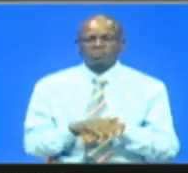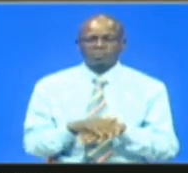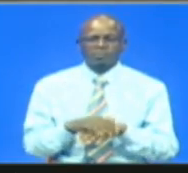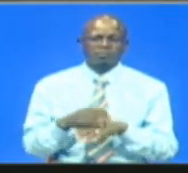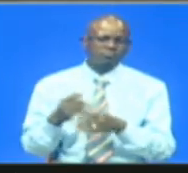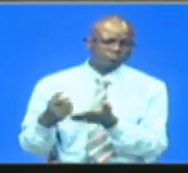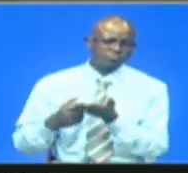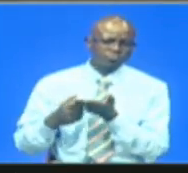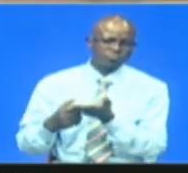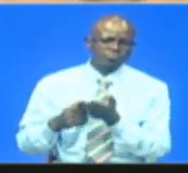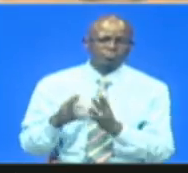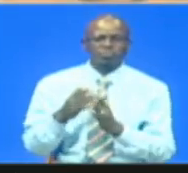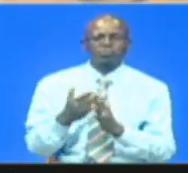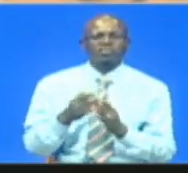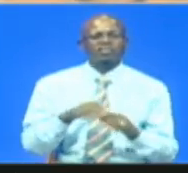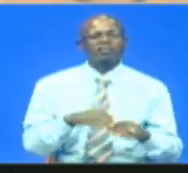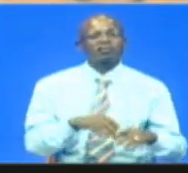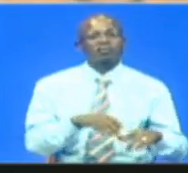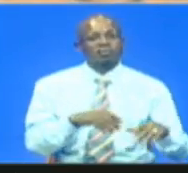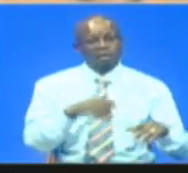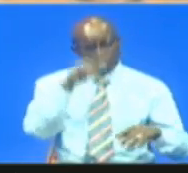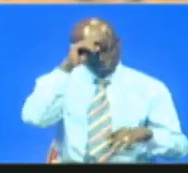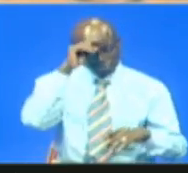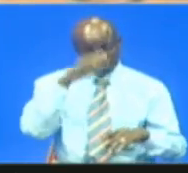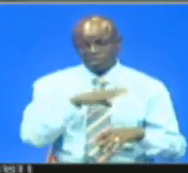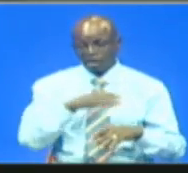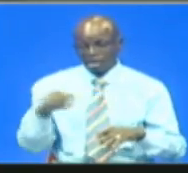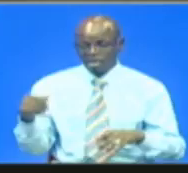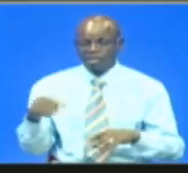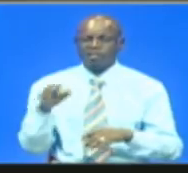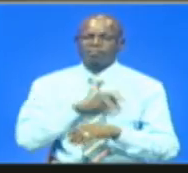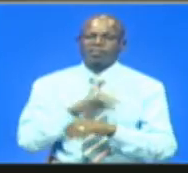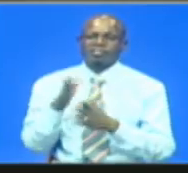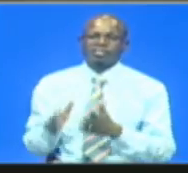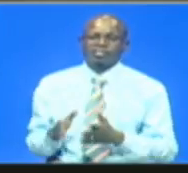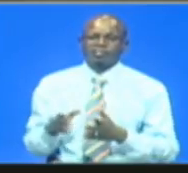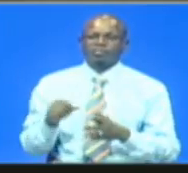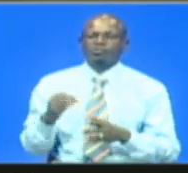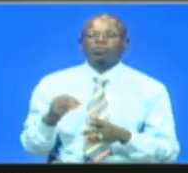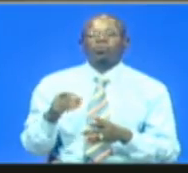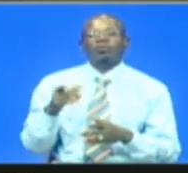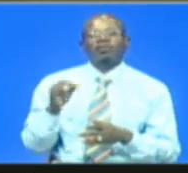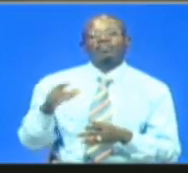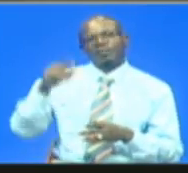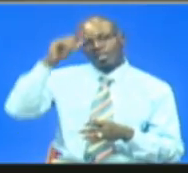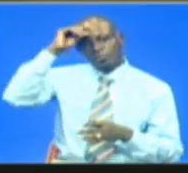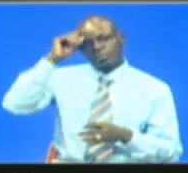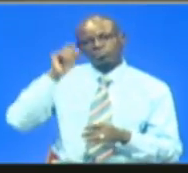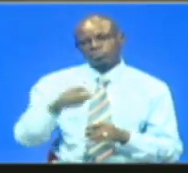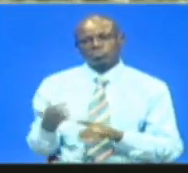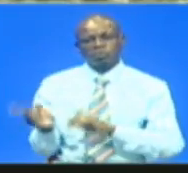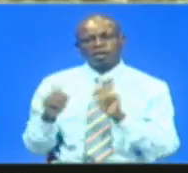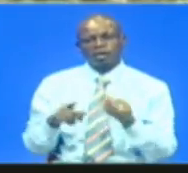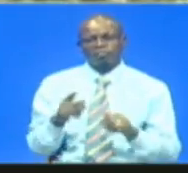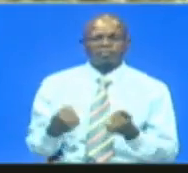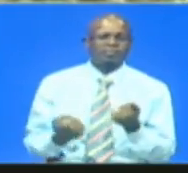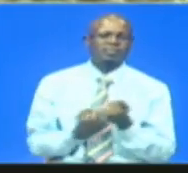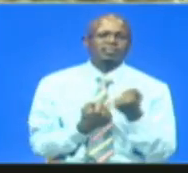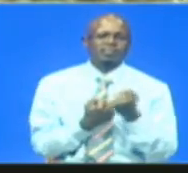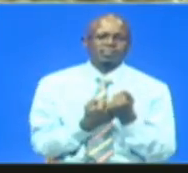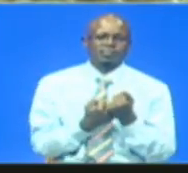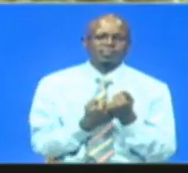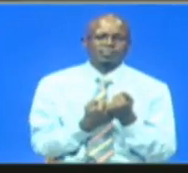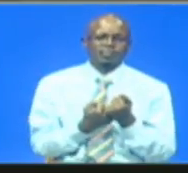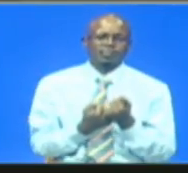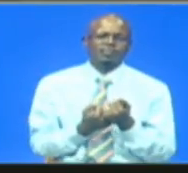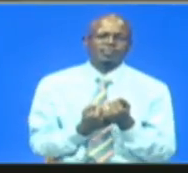and the pesticide costs are really huge amount which we spend. So if the government can come in and assist, maybe the